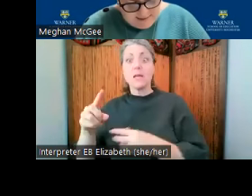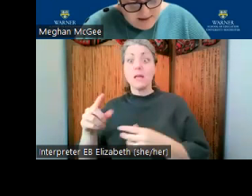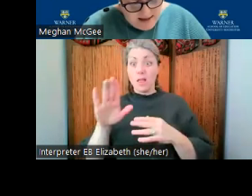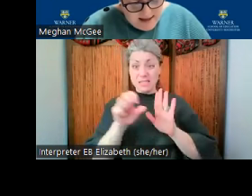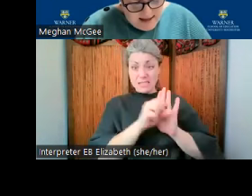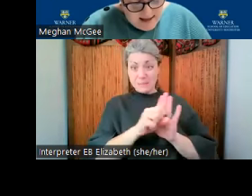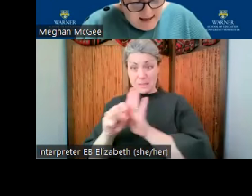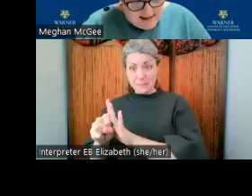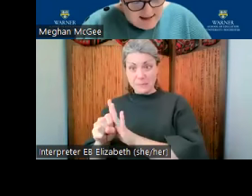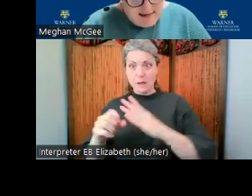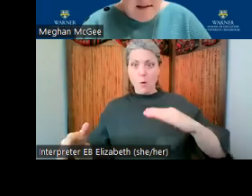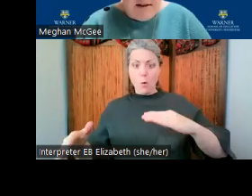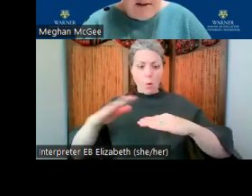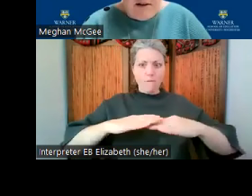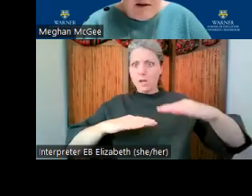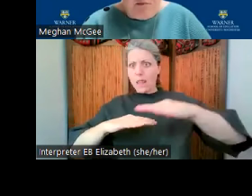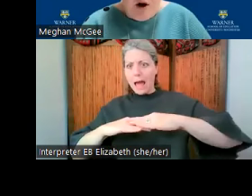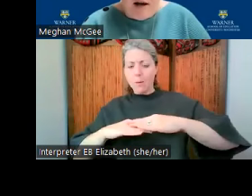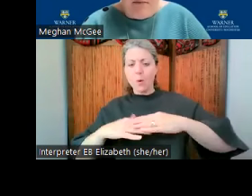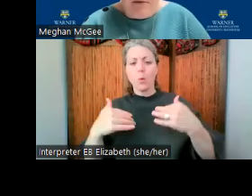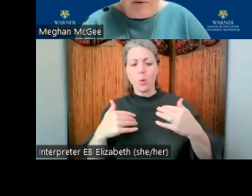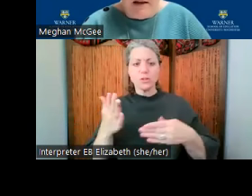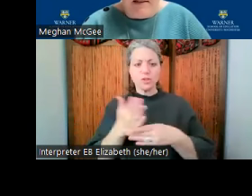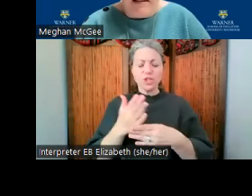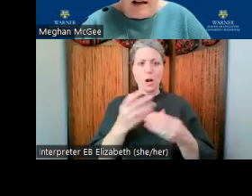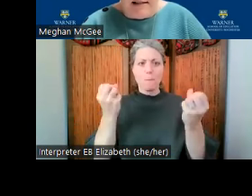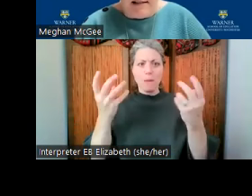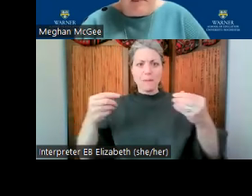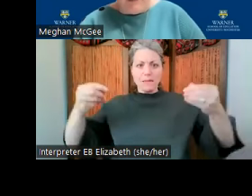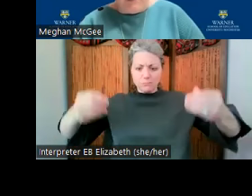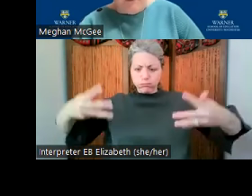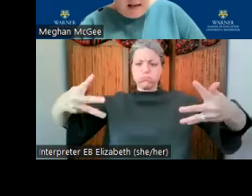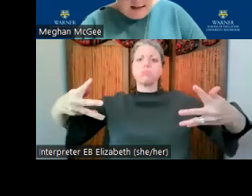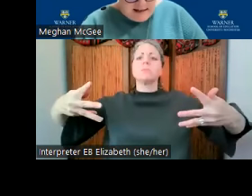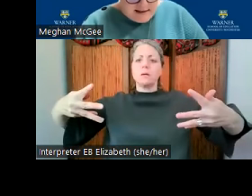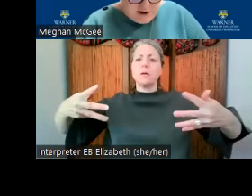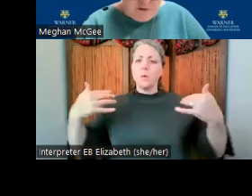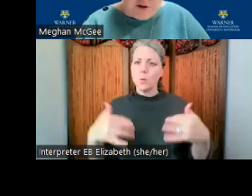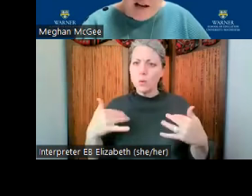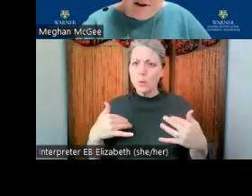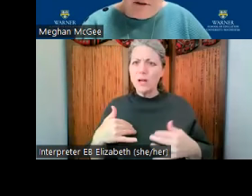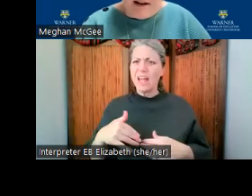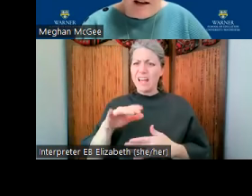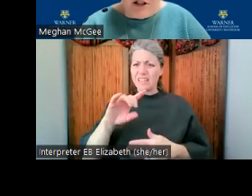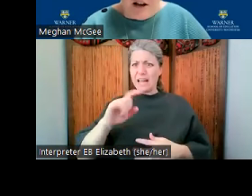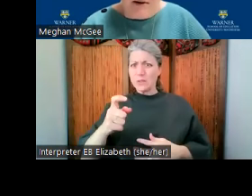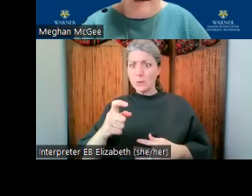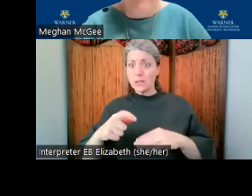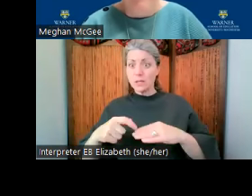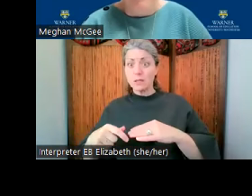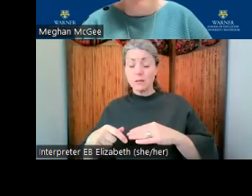PTSD. And it brought up for me this concept of diagnostic overshadowing,